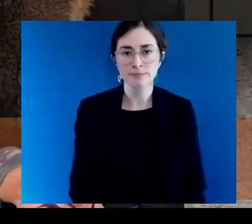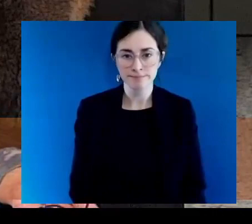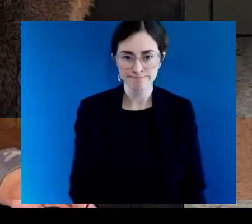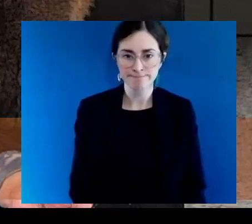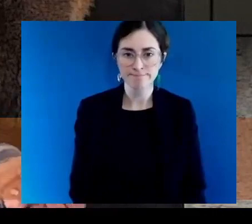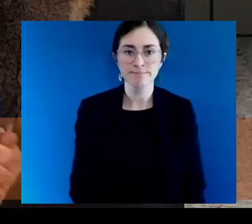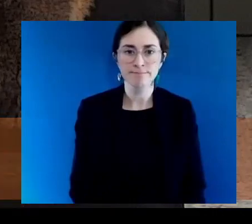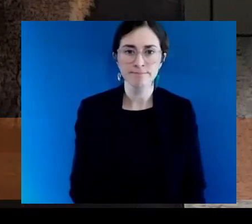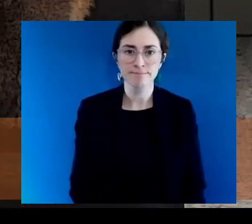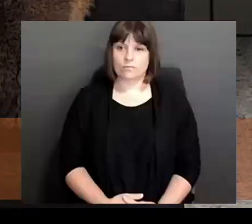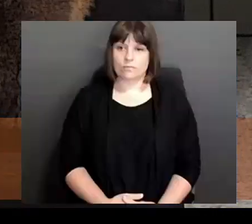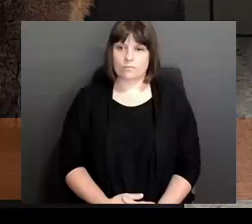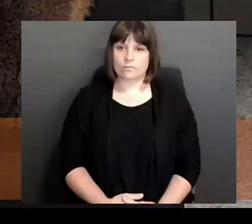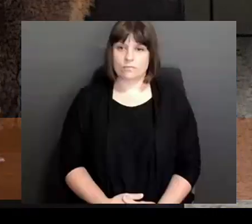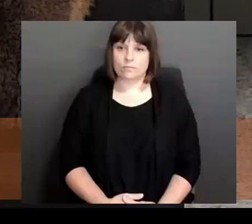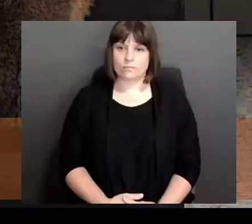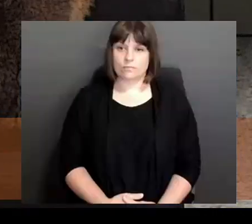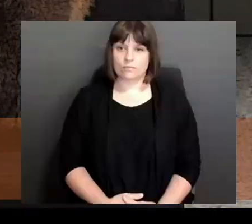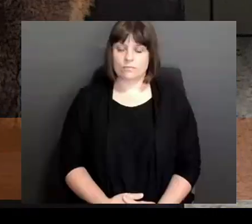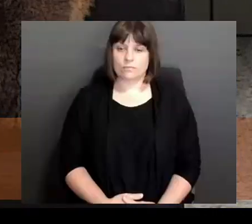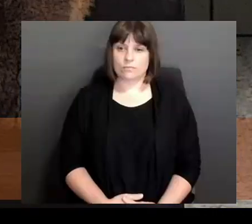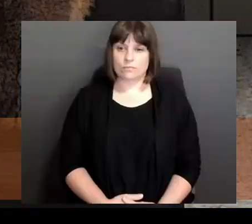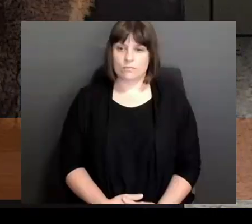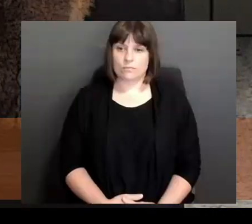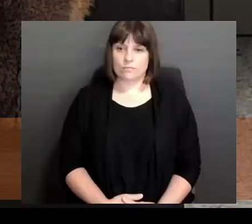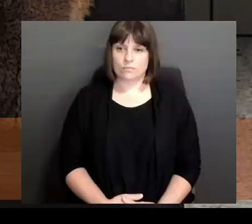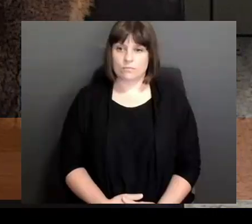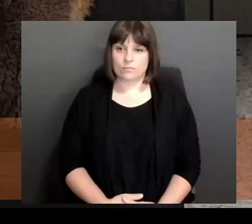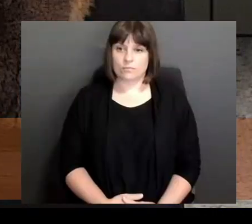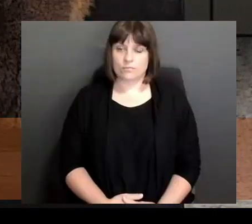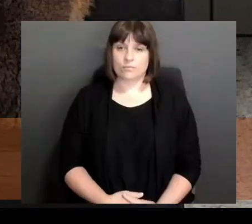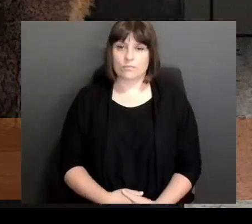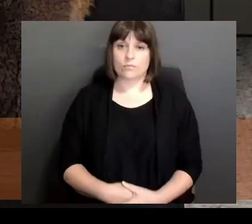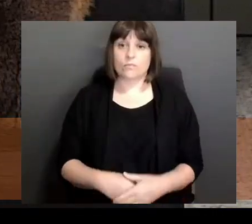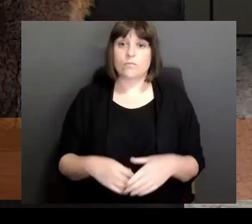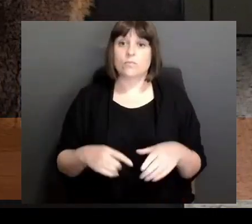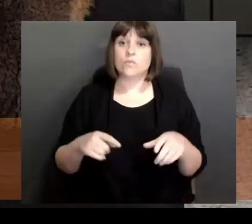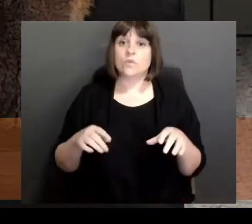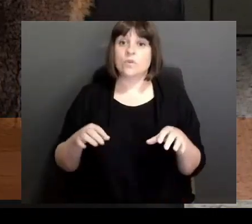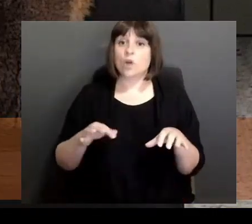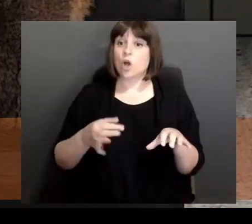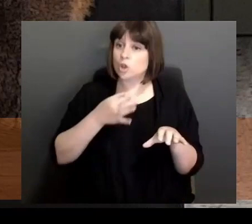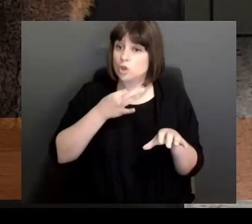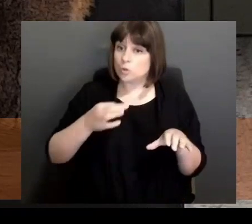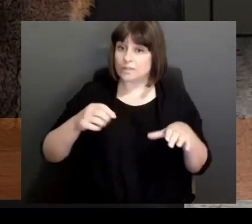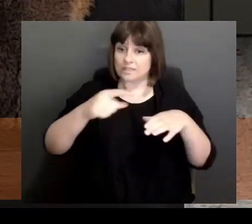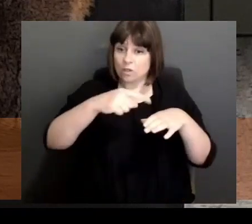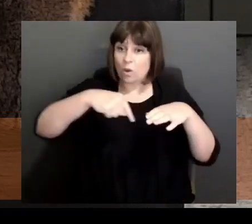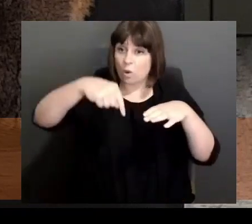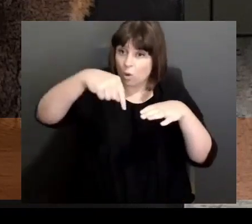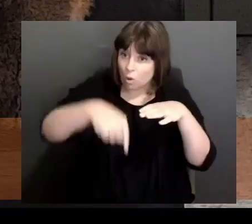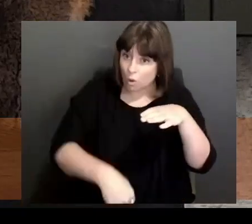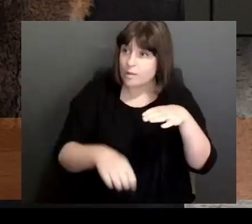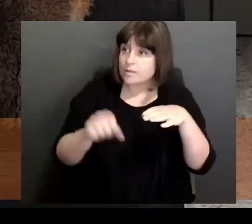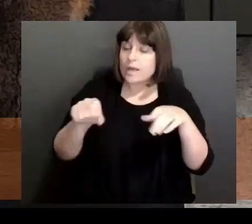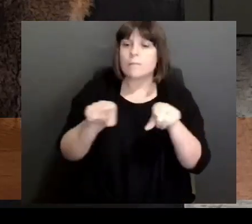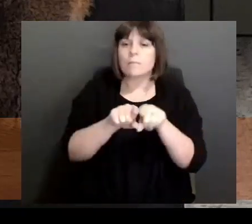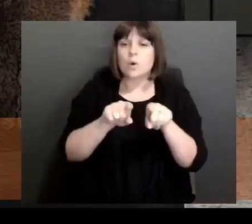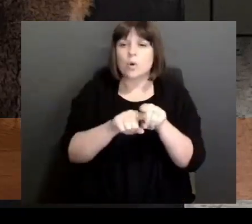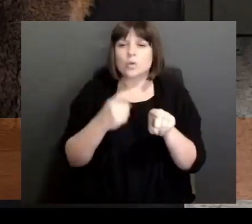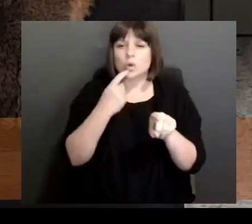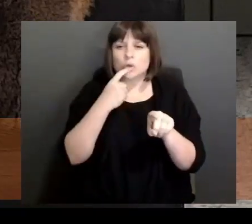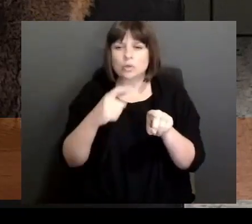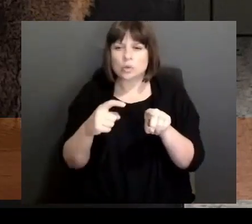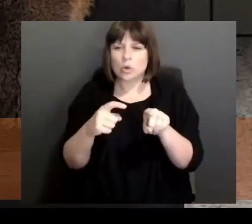hole to the state, but also the use of toxic chemicals in processes being residual in